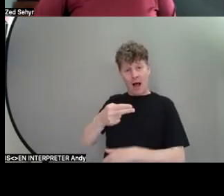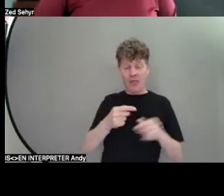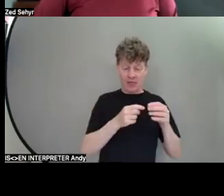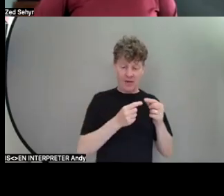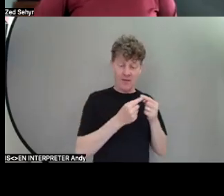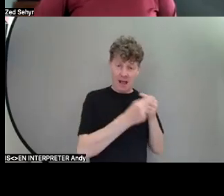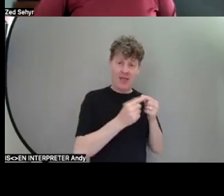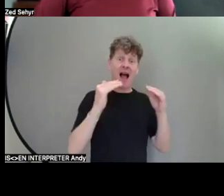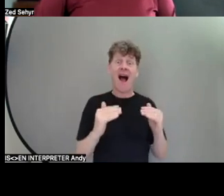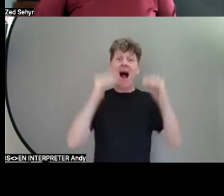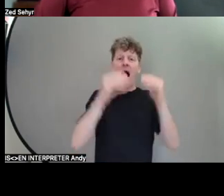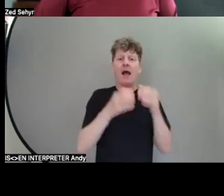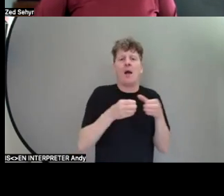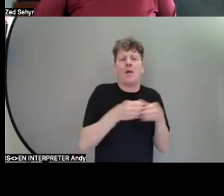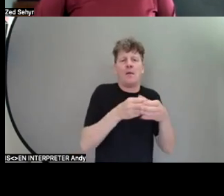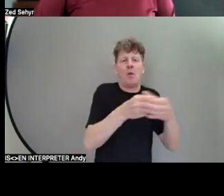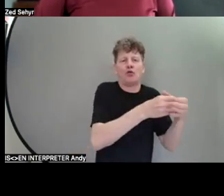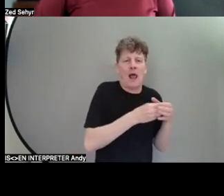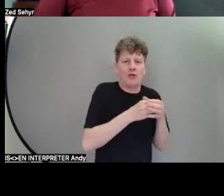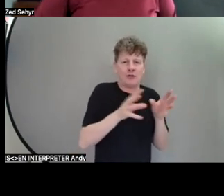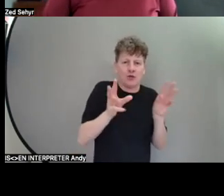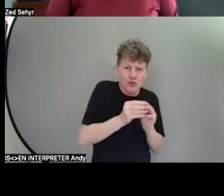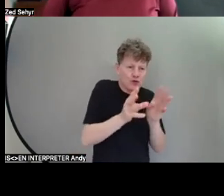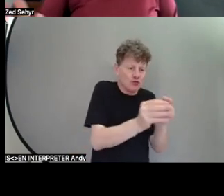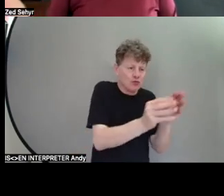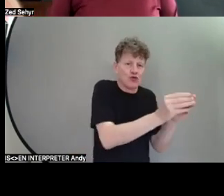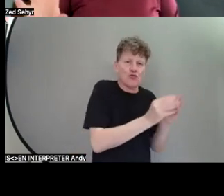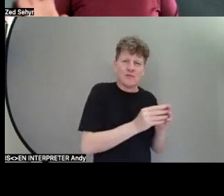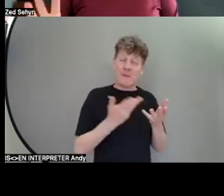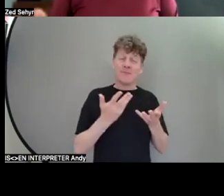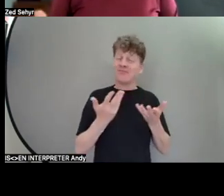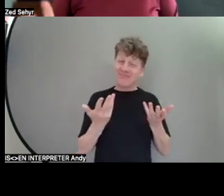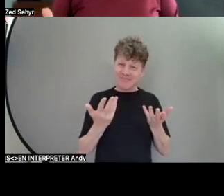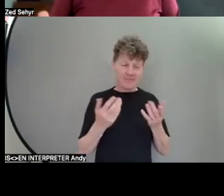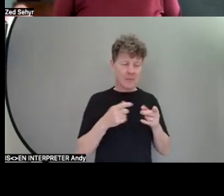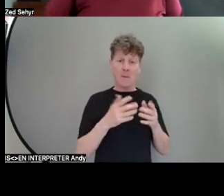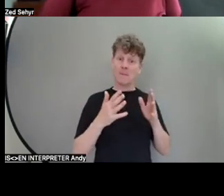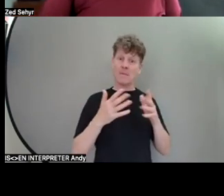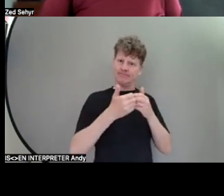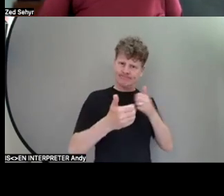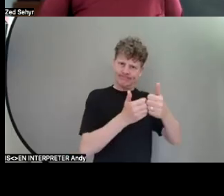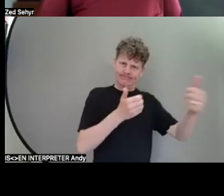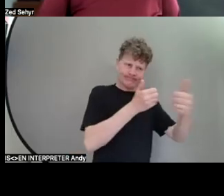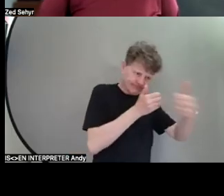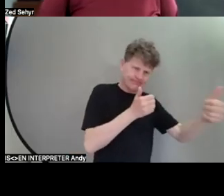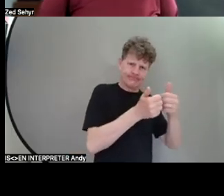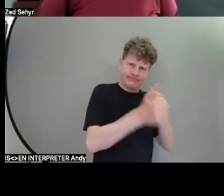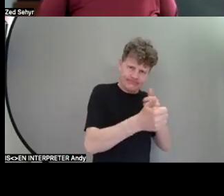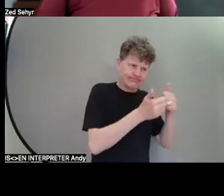higher modularity, suggesting that there's more segregated or compartmentalized structure.